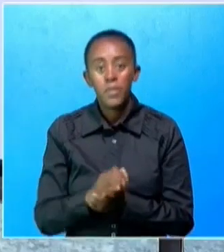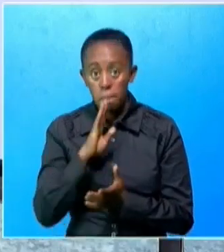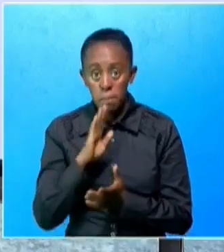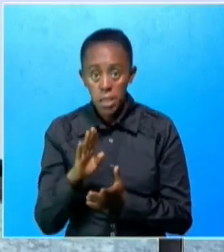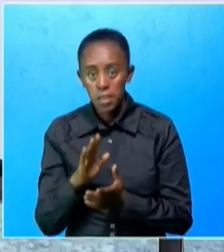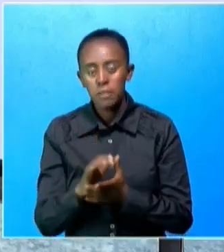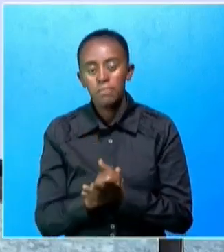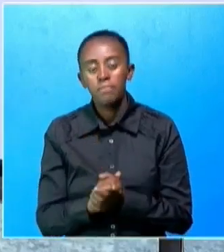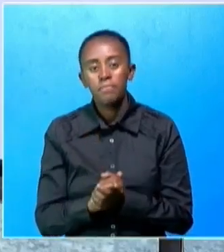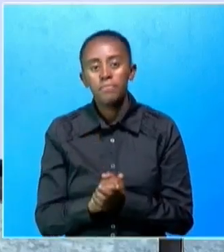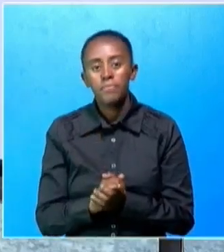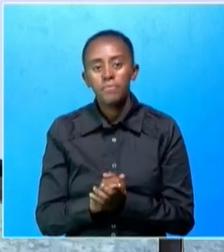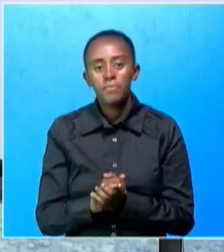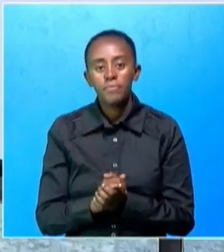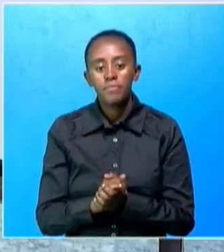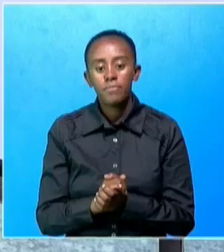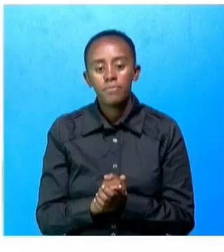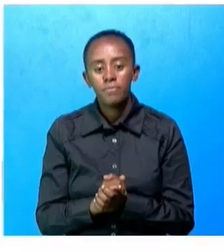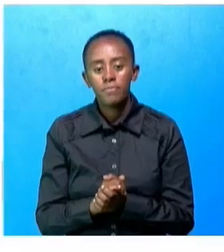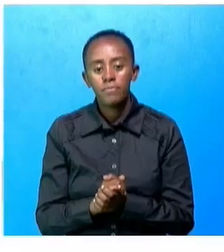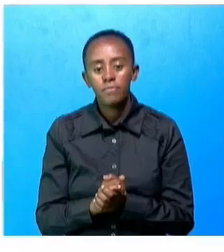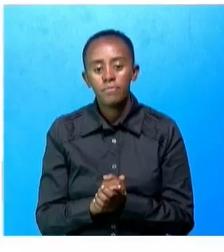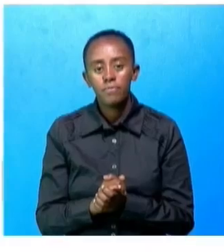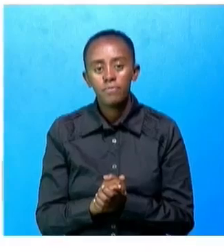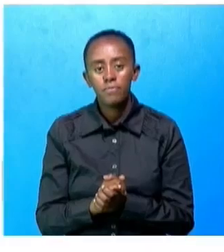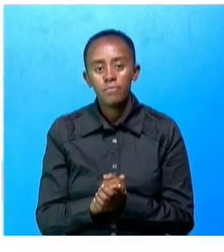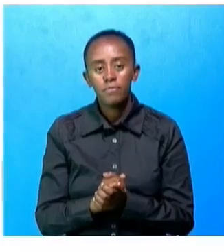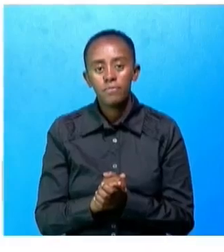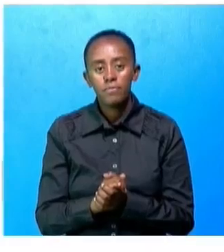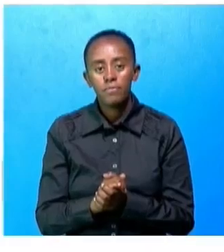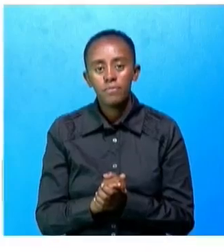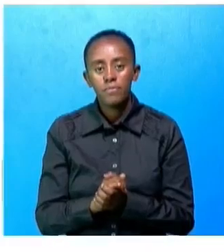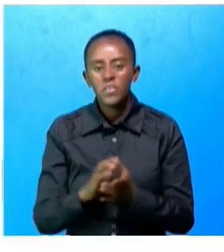Let's go some other verbs, right? Don't leave. And